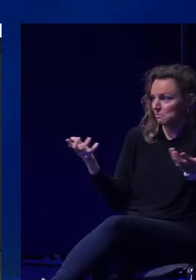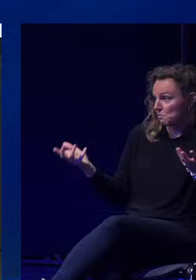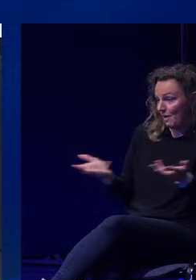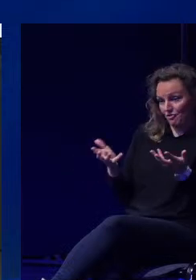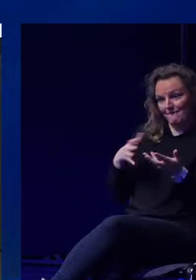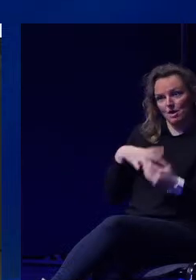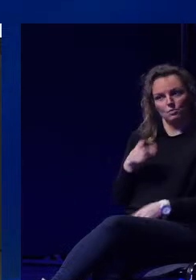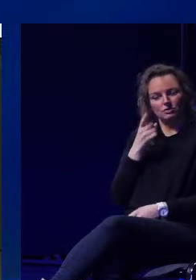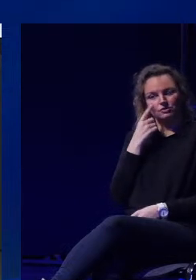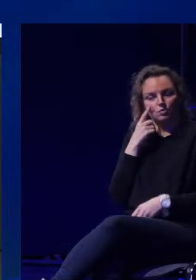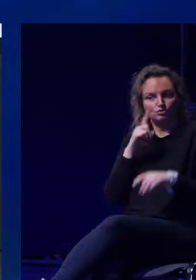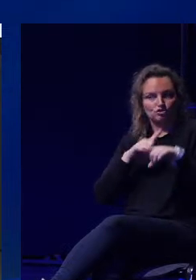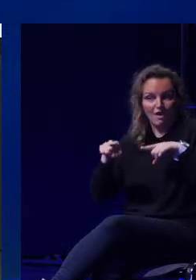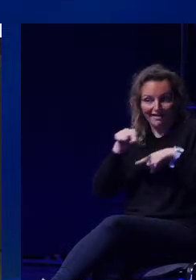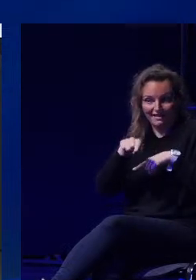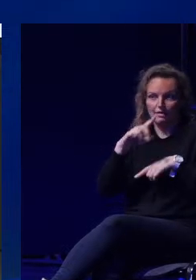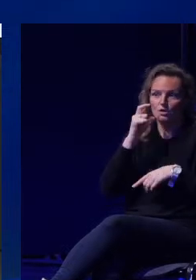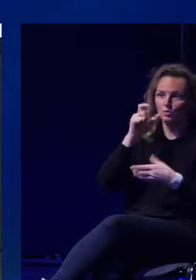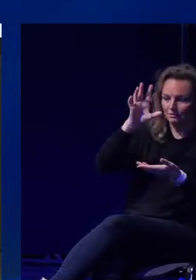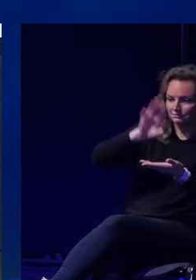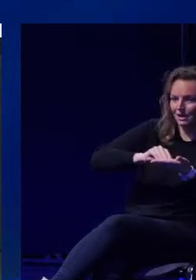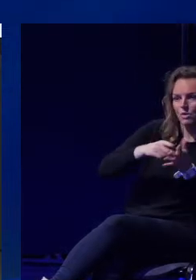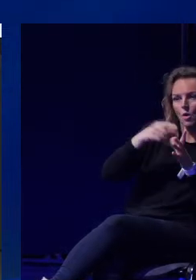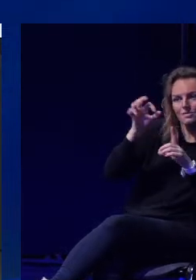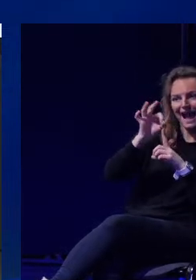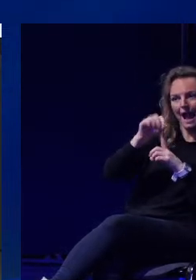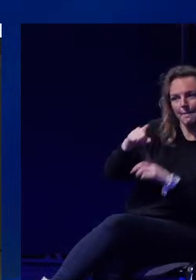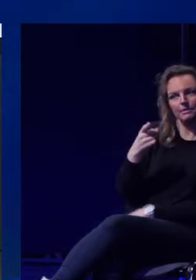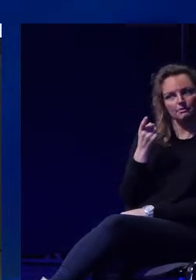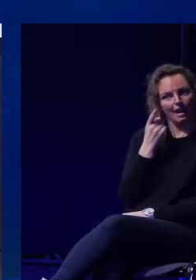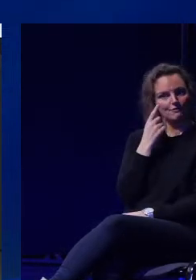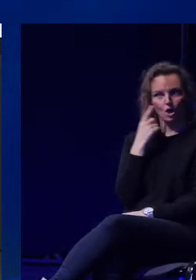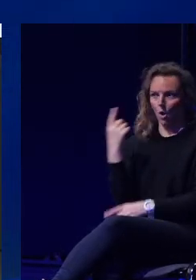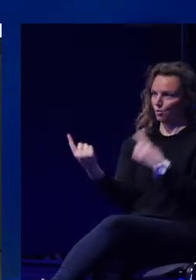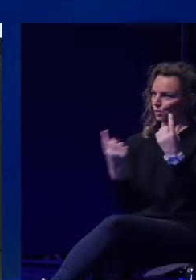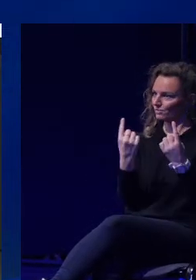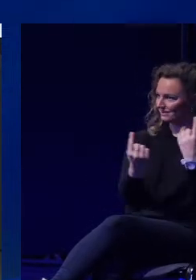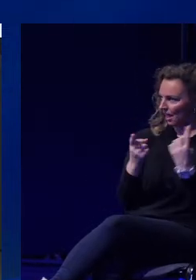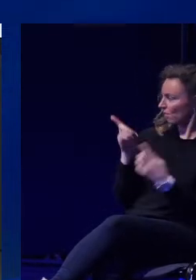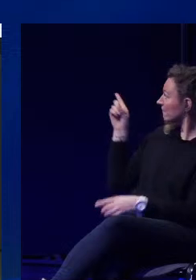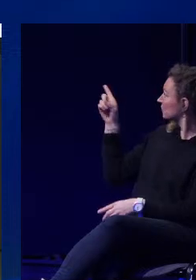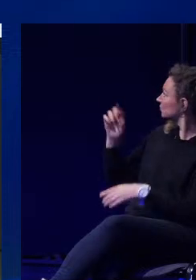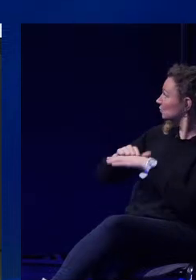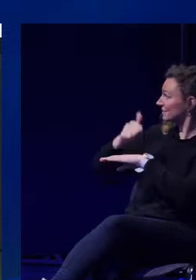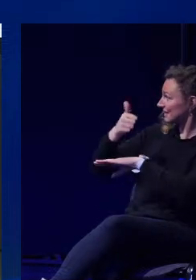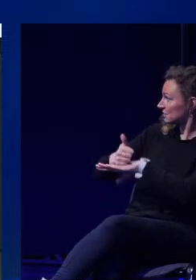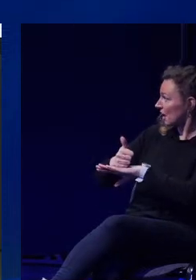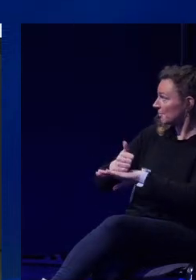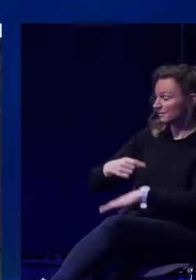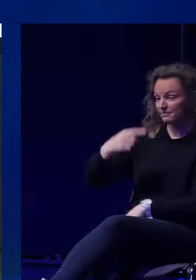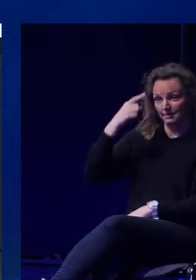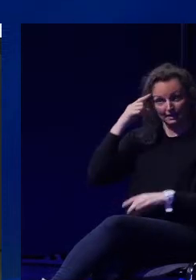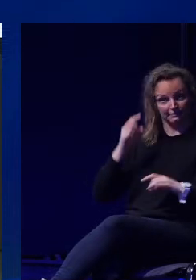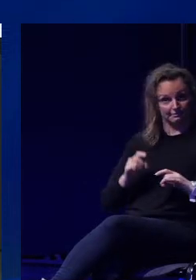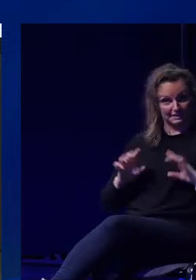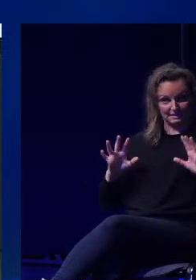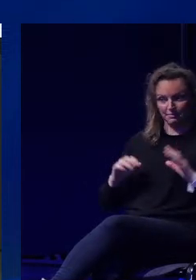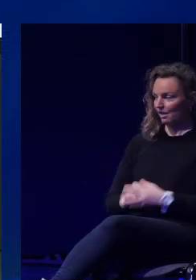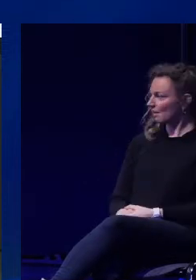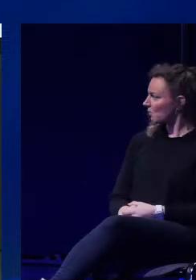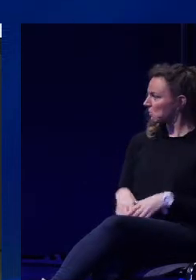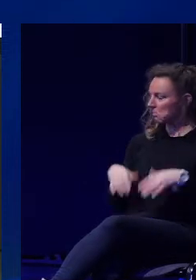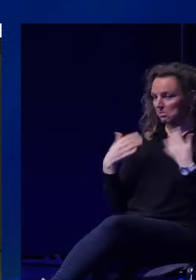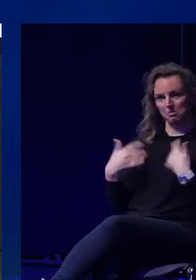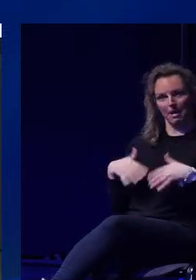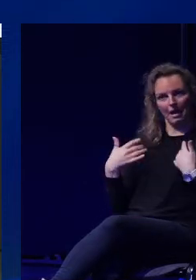and then you can get the app VirtuaCam and just give it a go yourself. I think that wraps me up. That's awesome. Thank you so